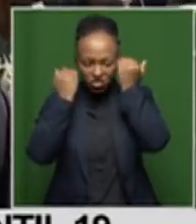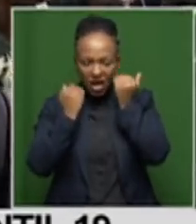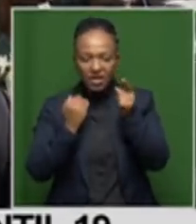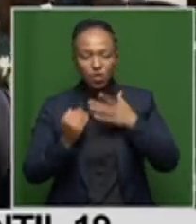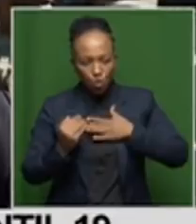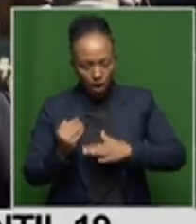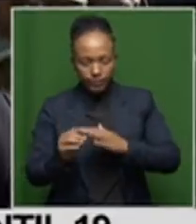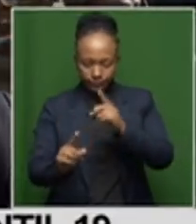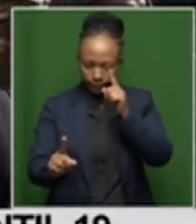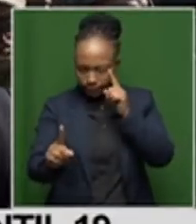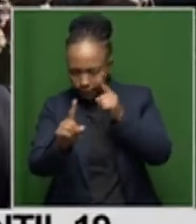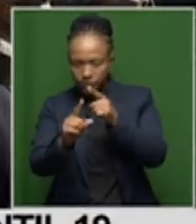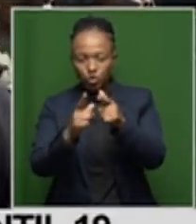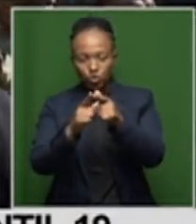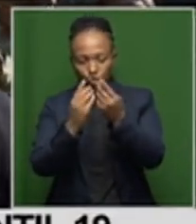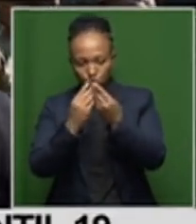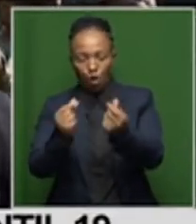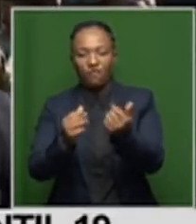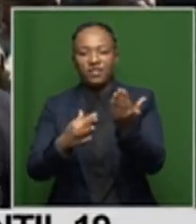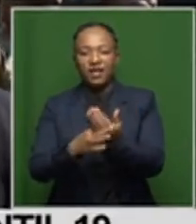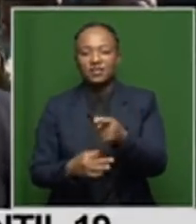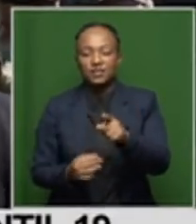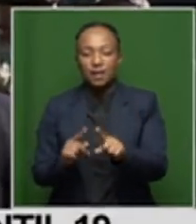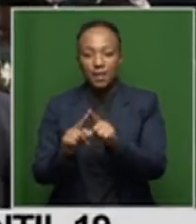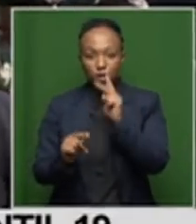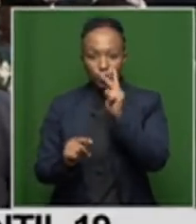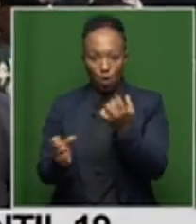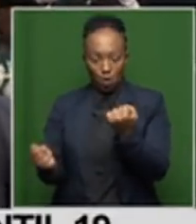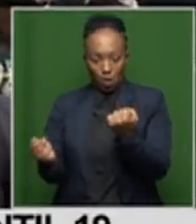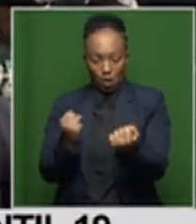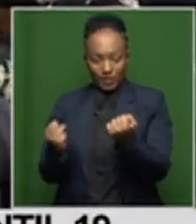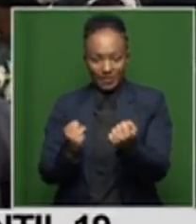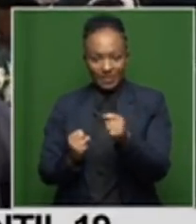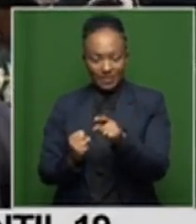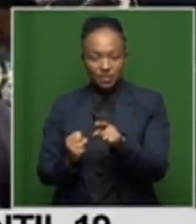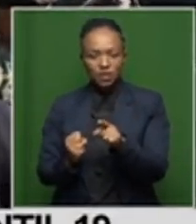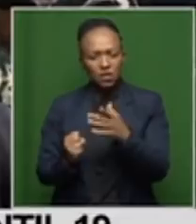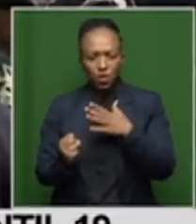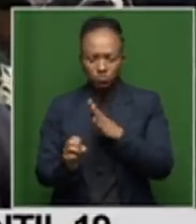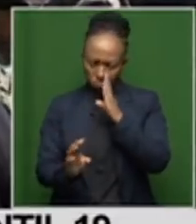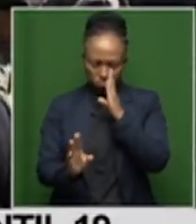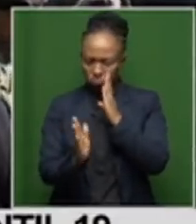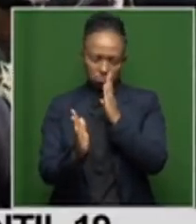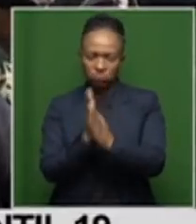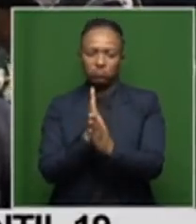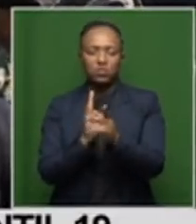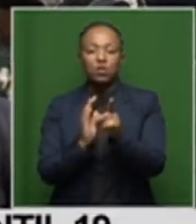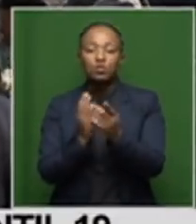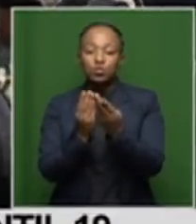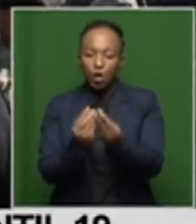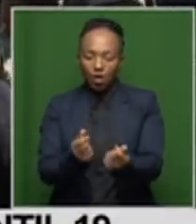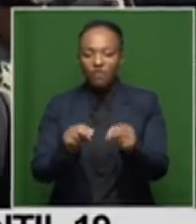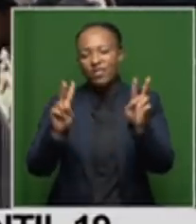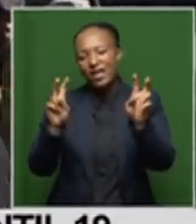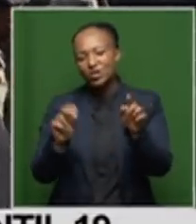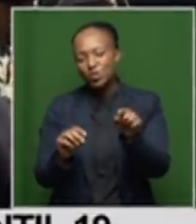conclude the criminal matter. And therefore you could see also the court also wants to stick to make sure that we deal with the issues.